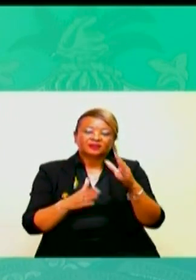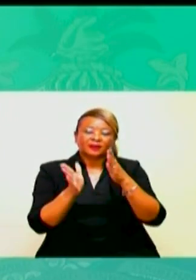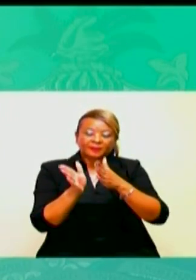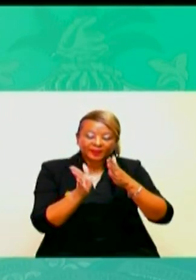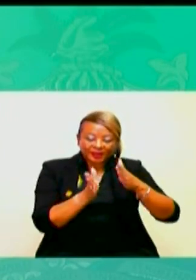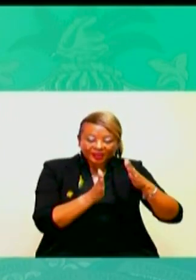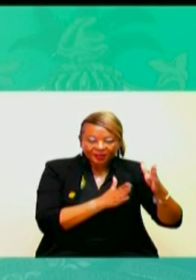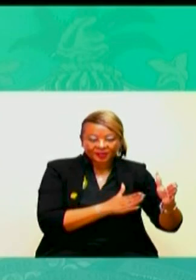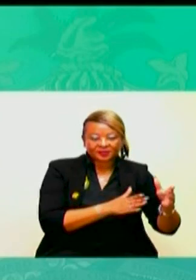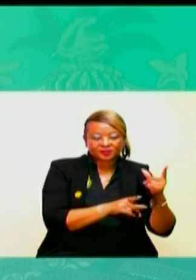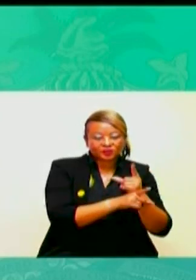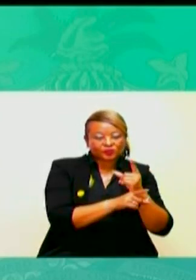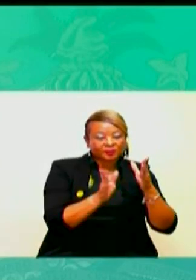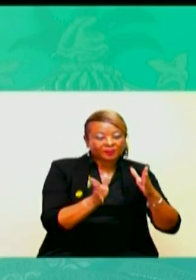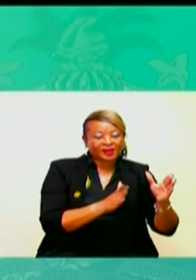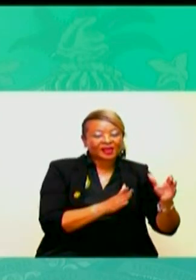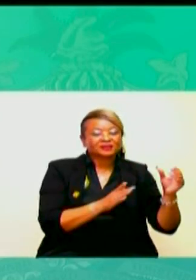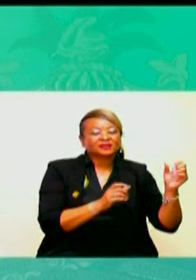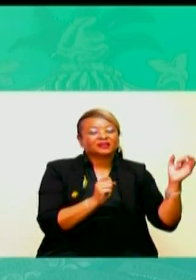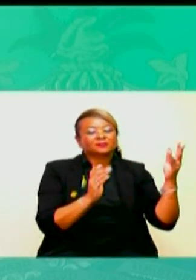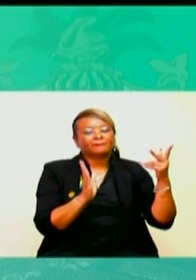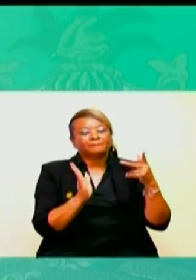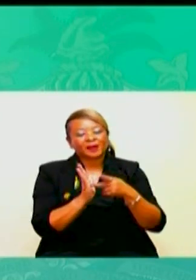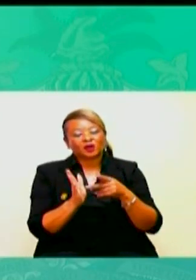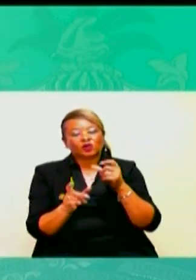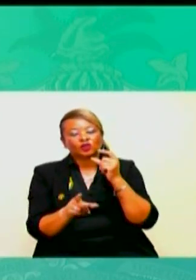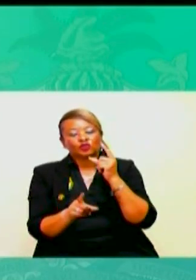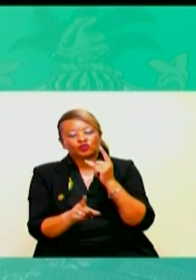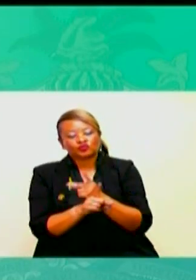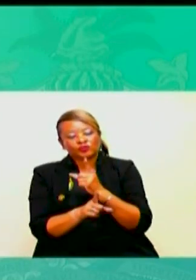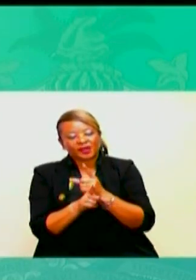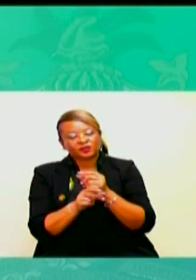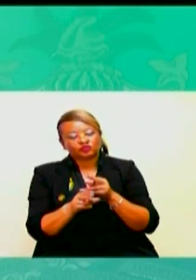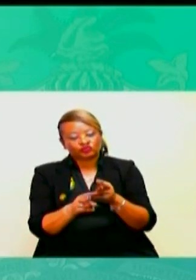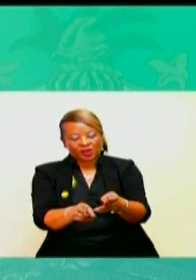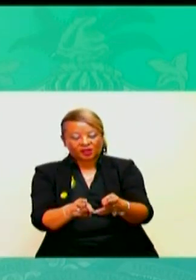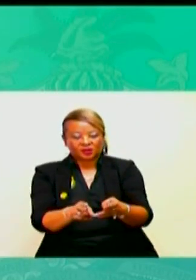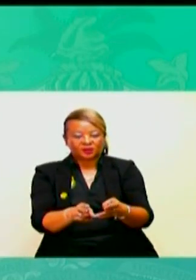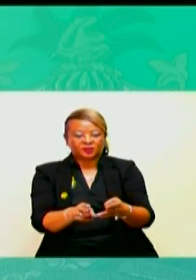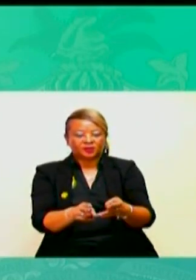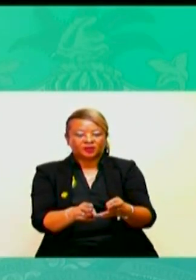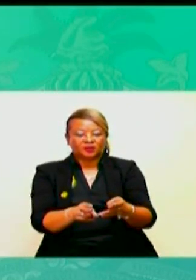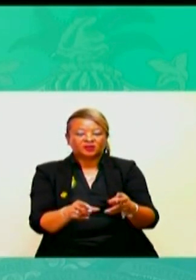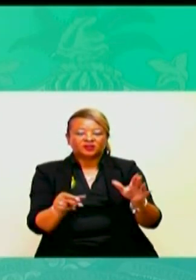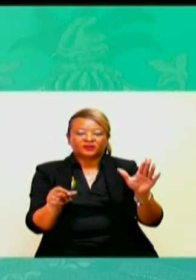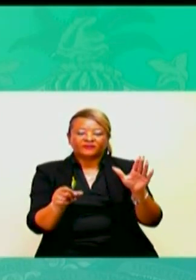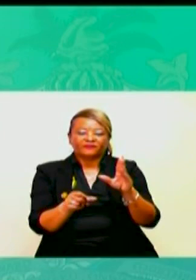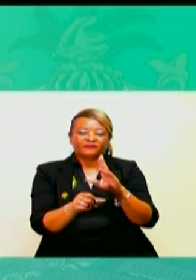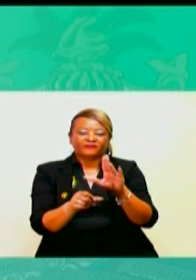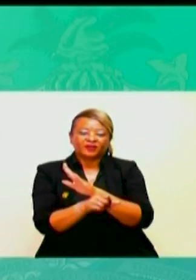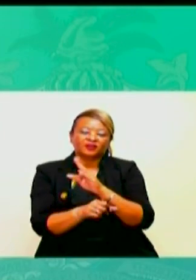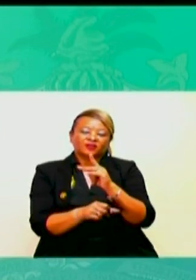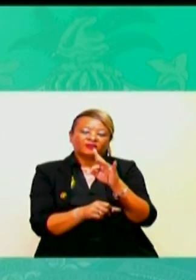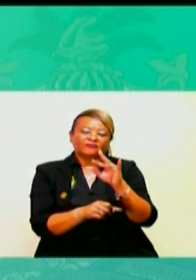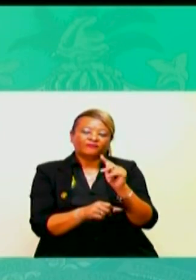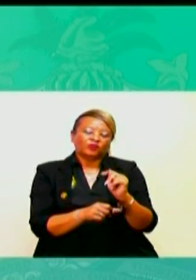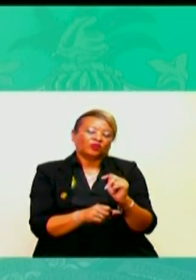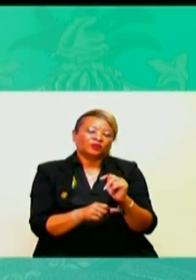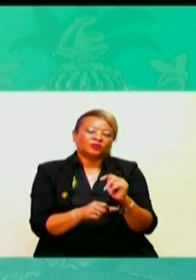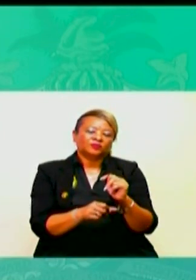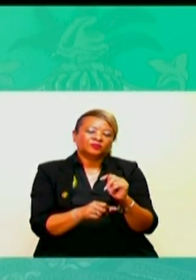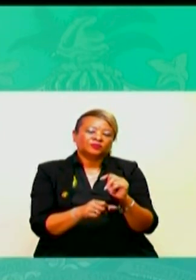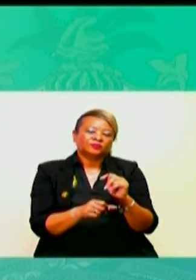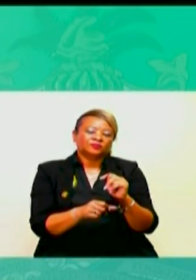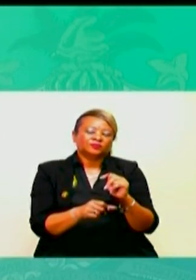Speaker, to get us back on the right track and to fill some of the voids left by the disastrous sell-offs undertaken by